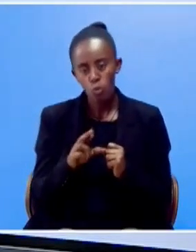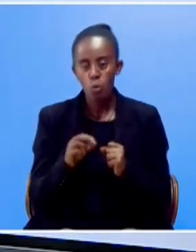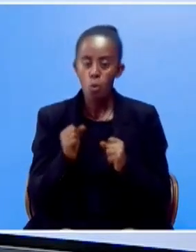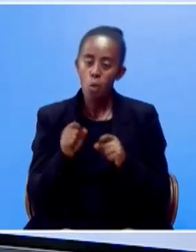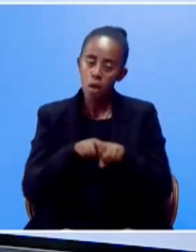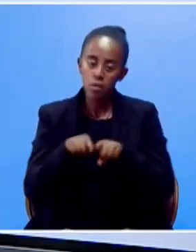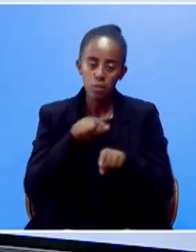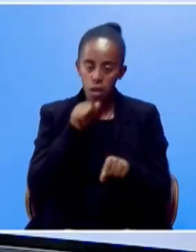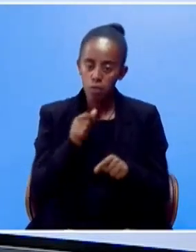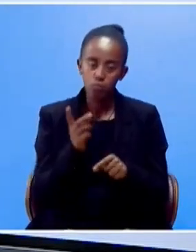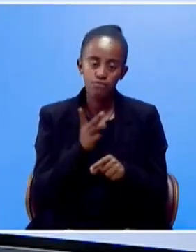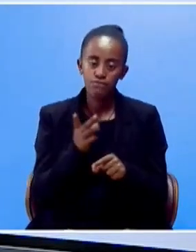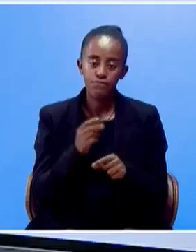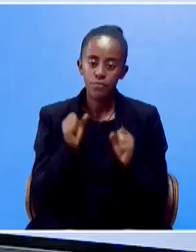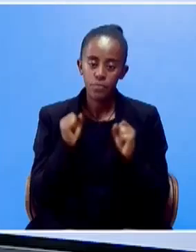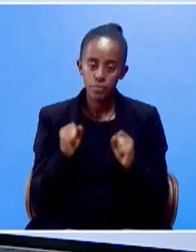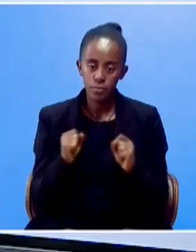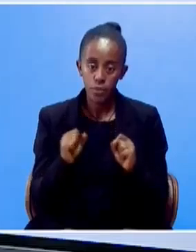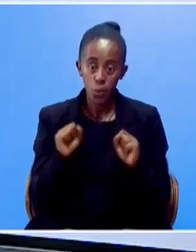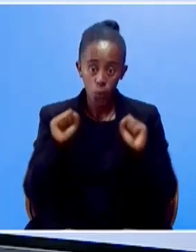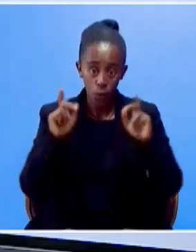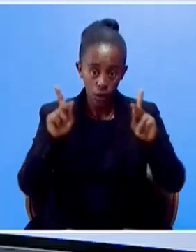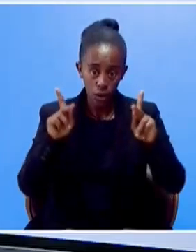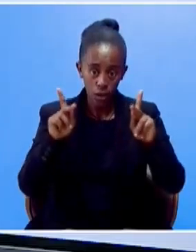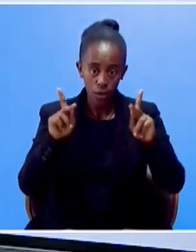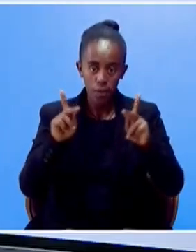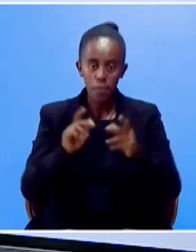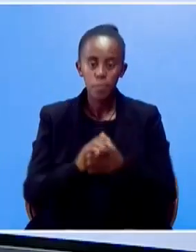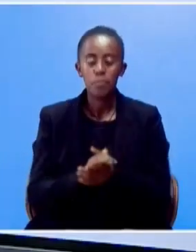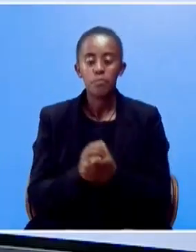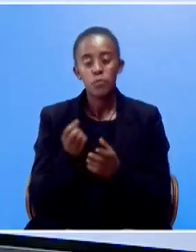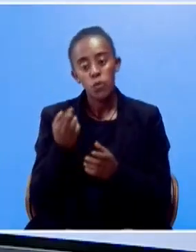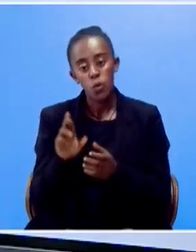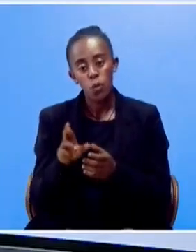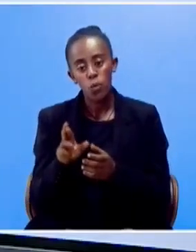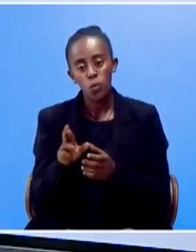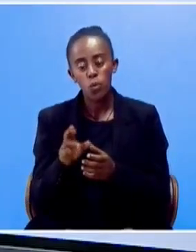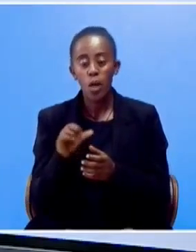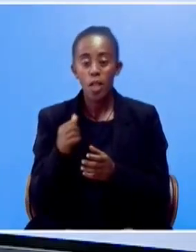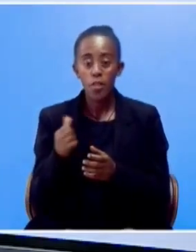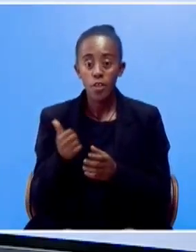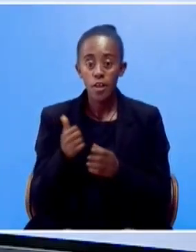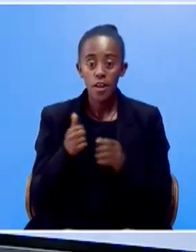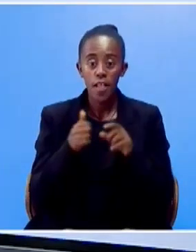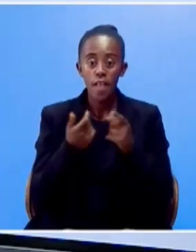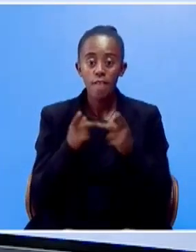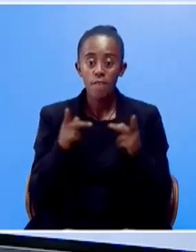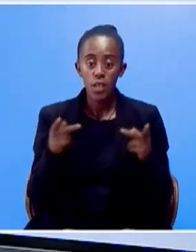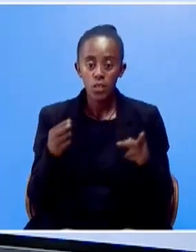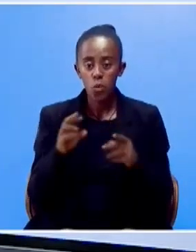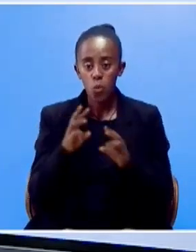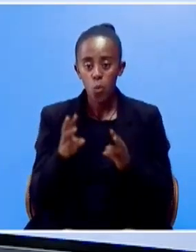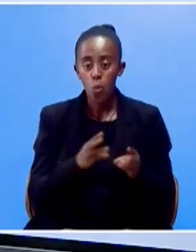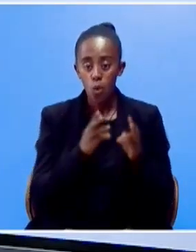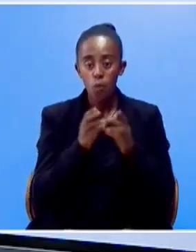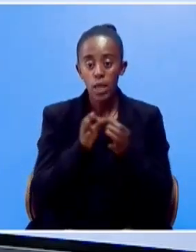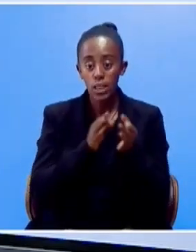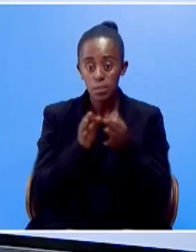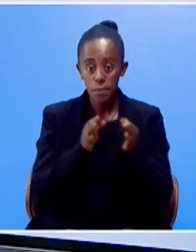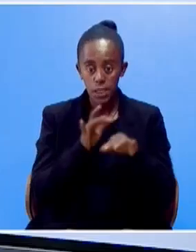strongly disagree, okay? Or the other phrase or the other way of